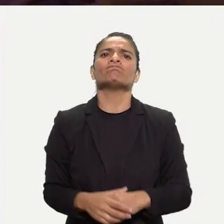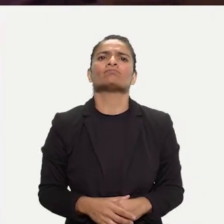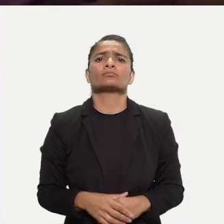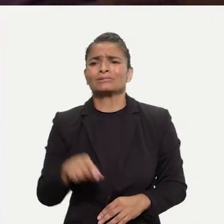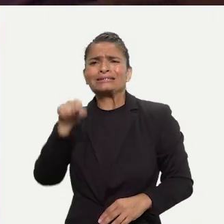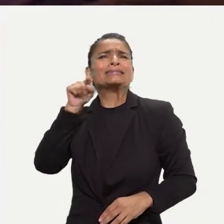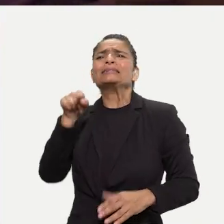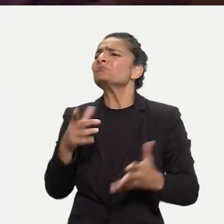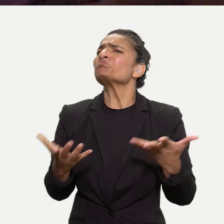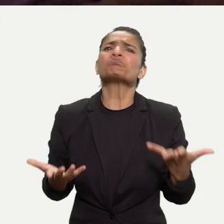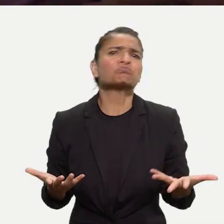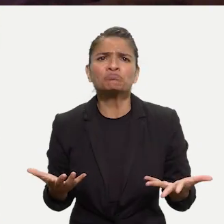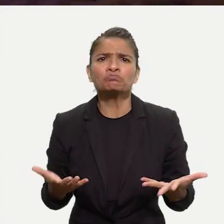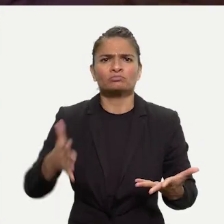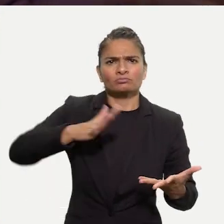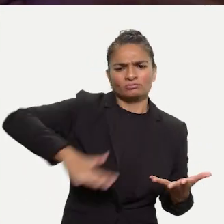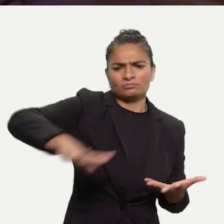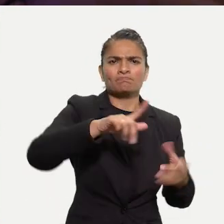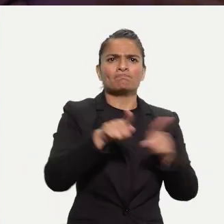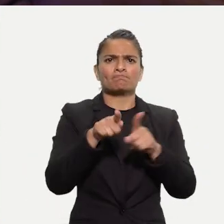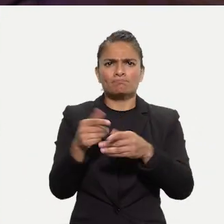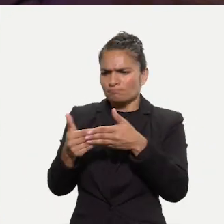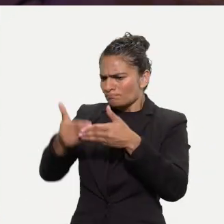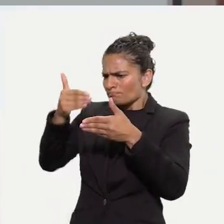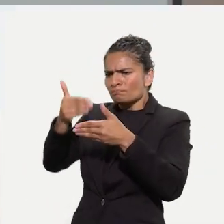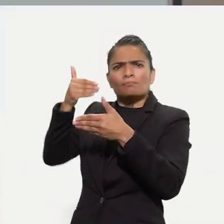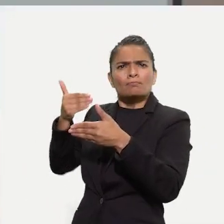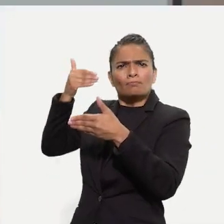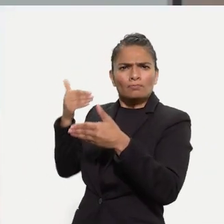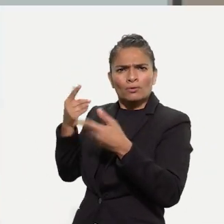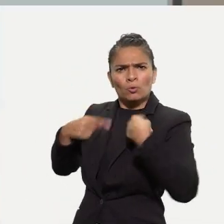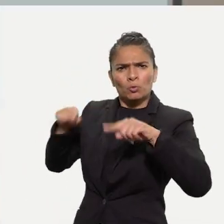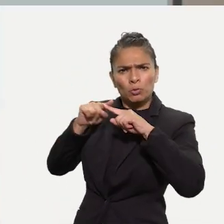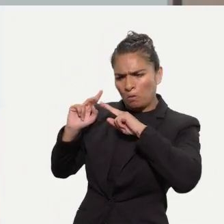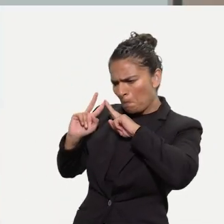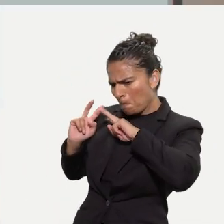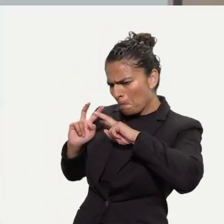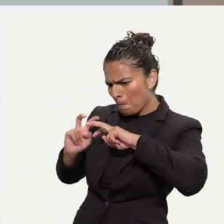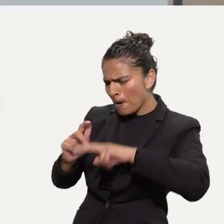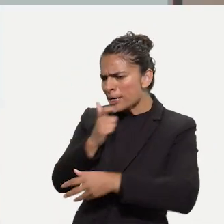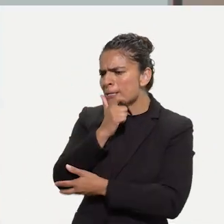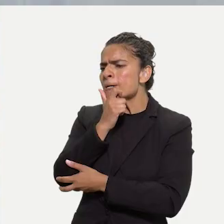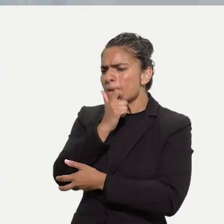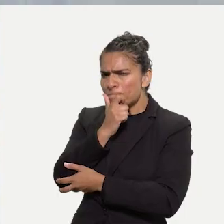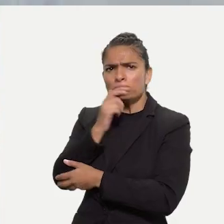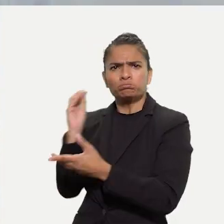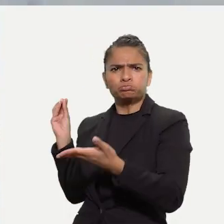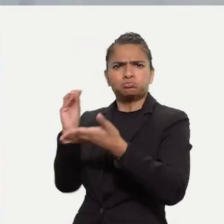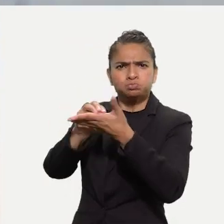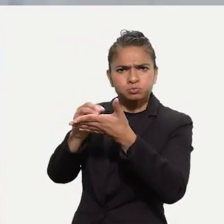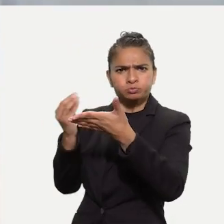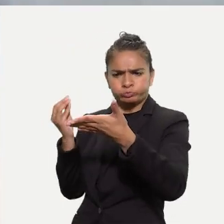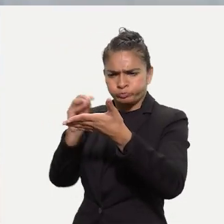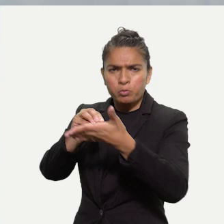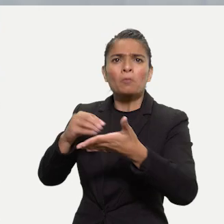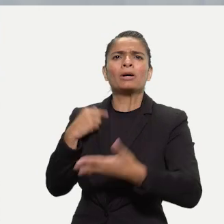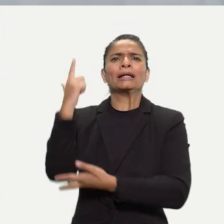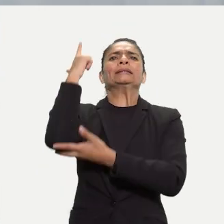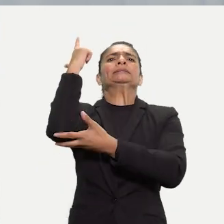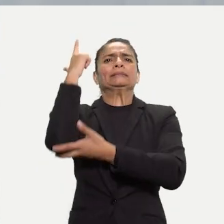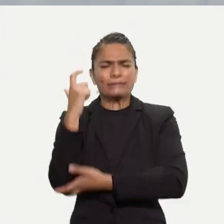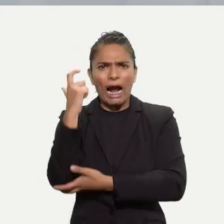The MCR 2030, or the Making Cities Resilient 2030 initiative, is not anything new, but it's building